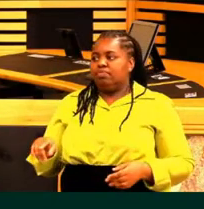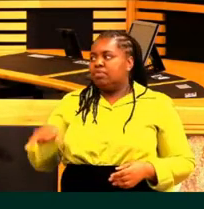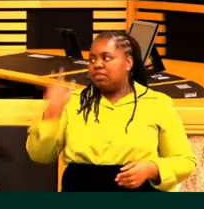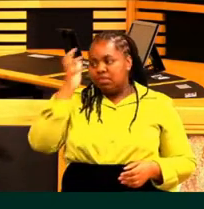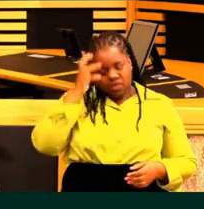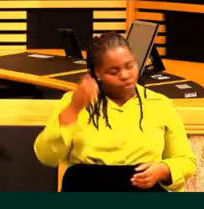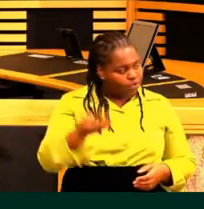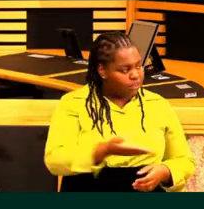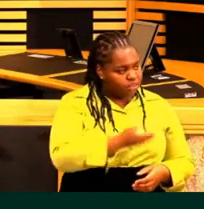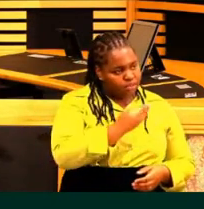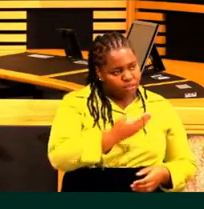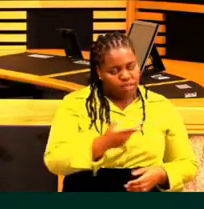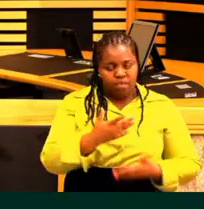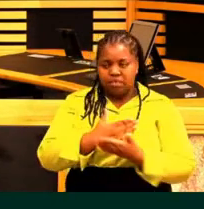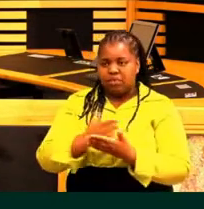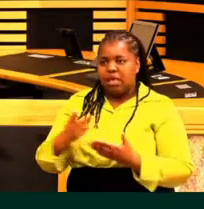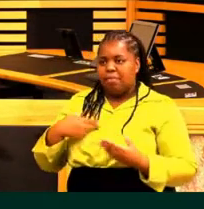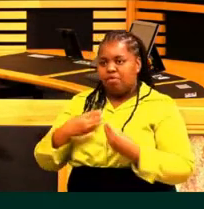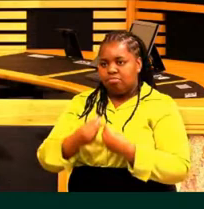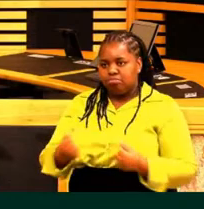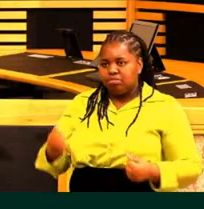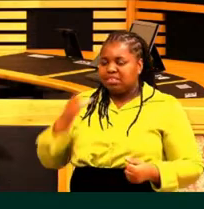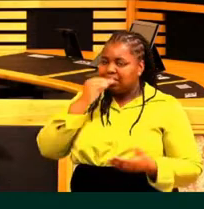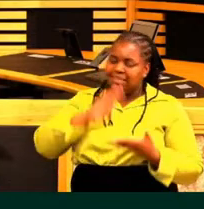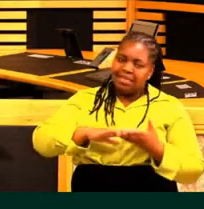in one of our resolutions